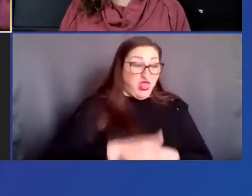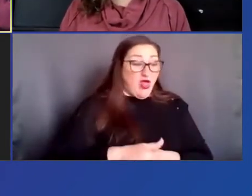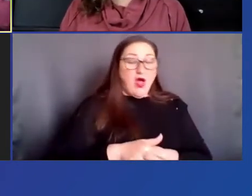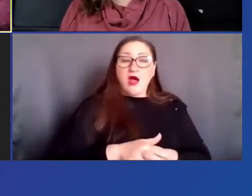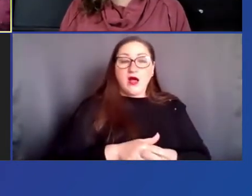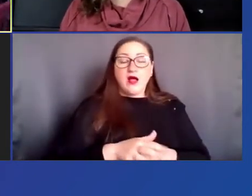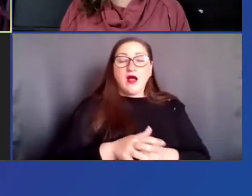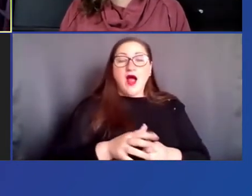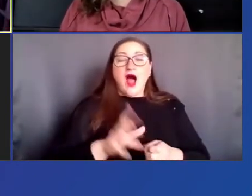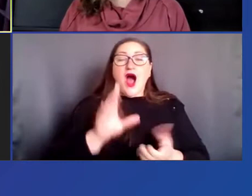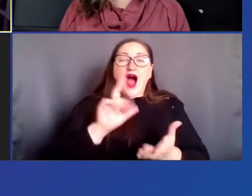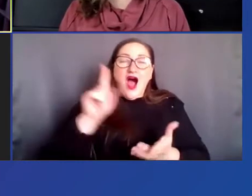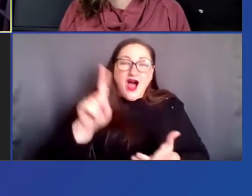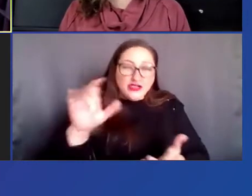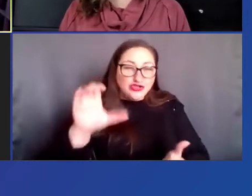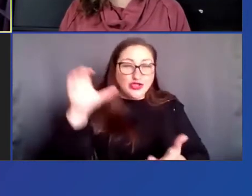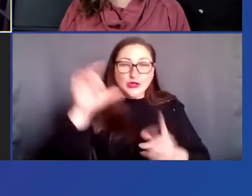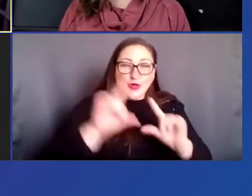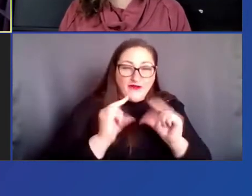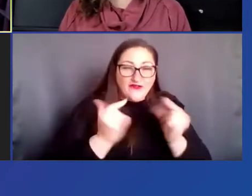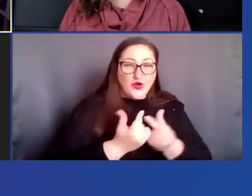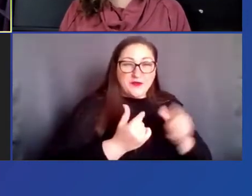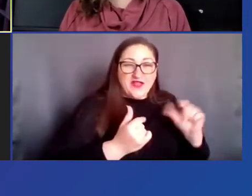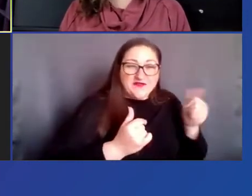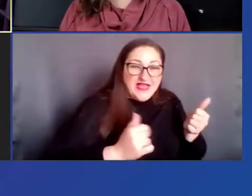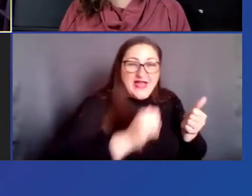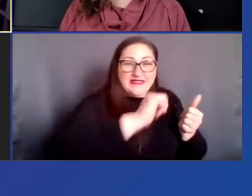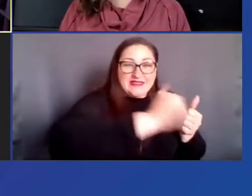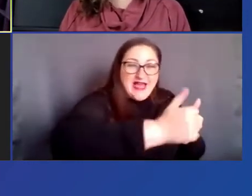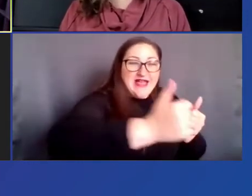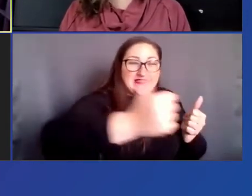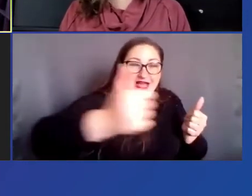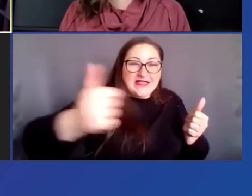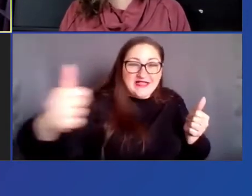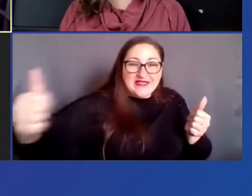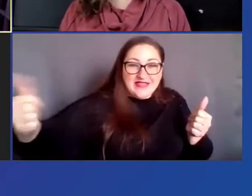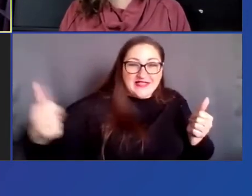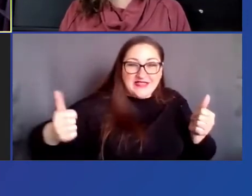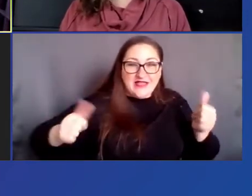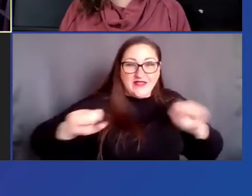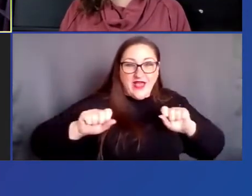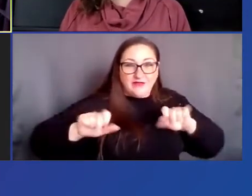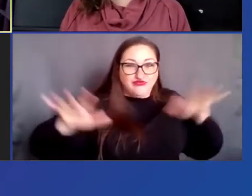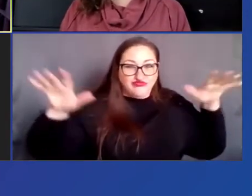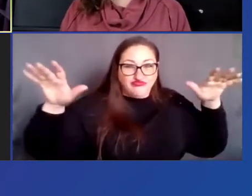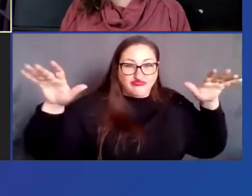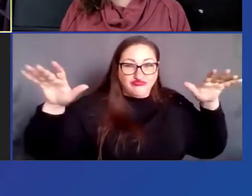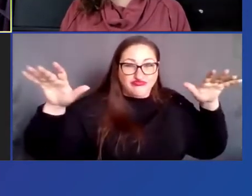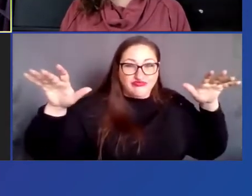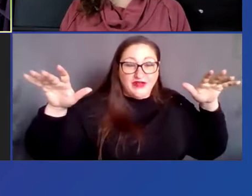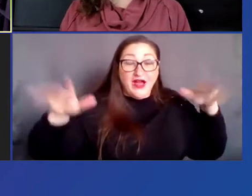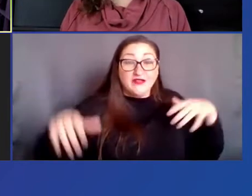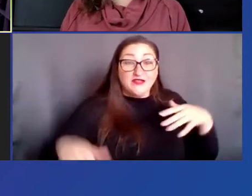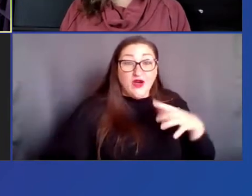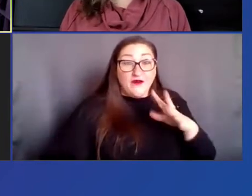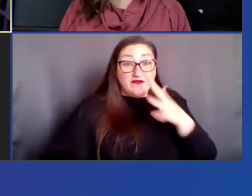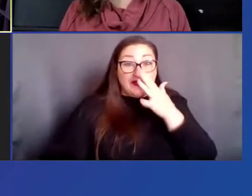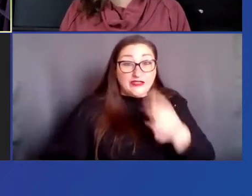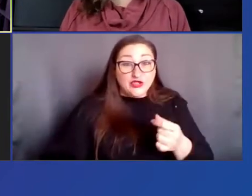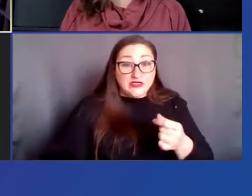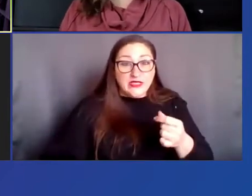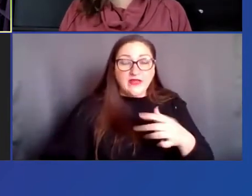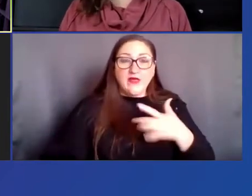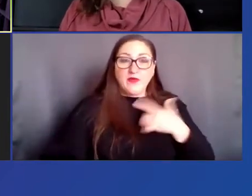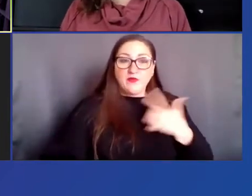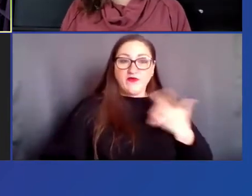10. And in that way, people start to realize that they actually know how to move in the streets. I think this